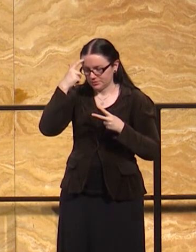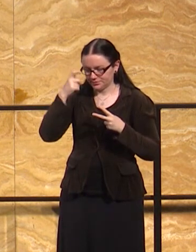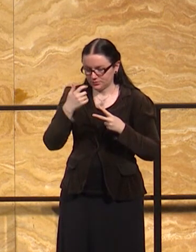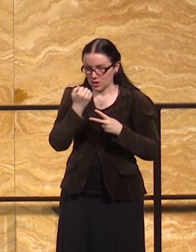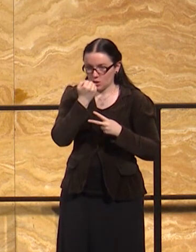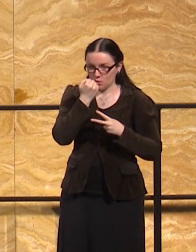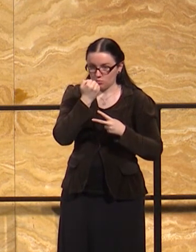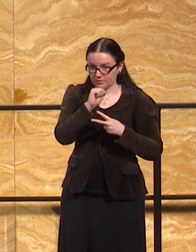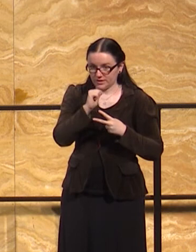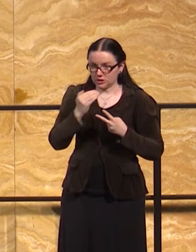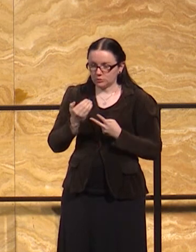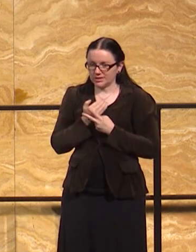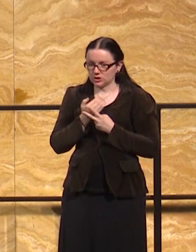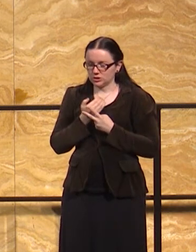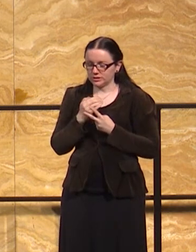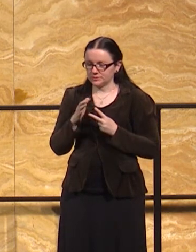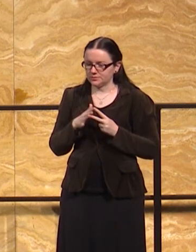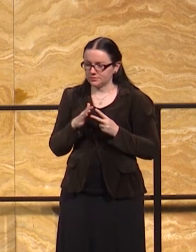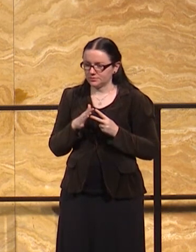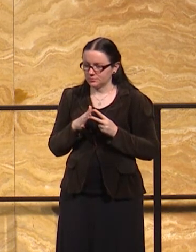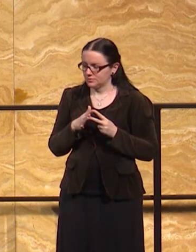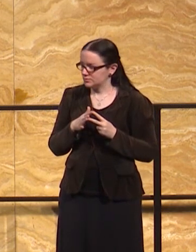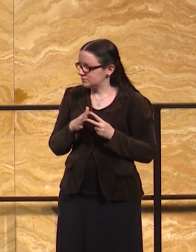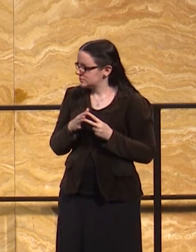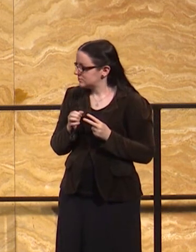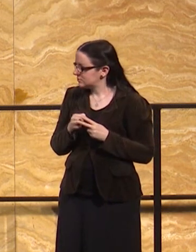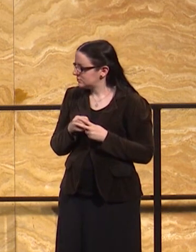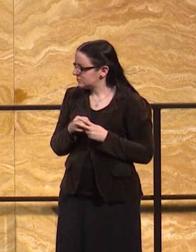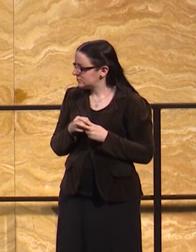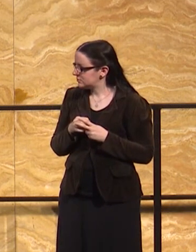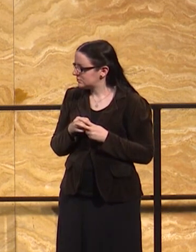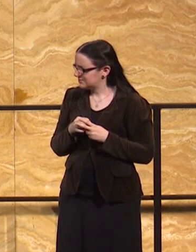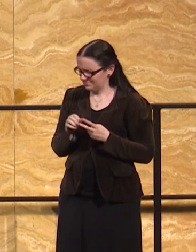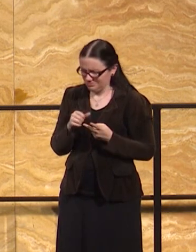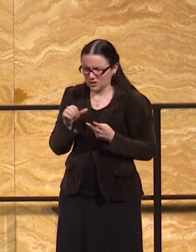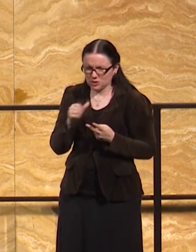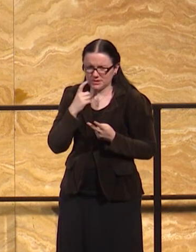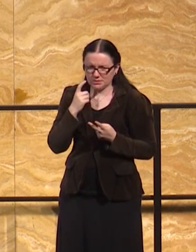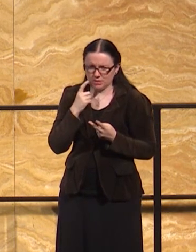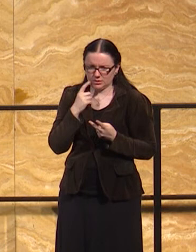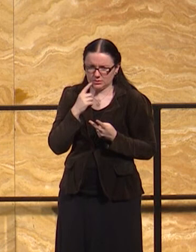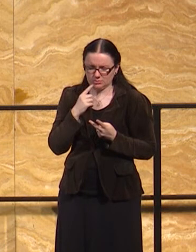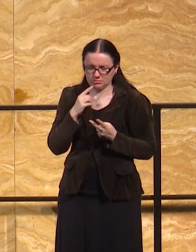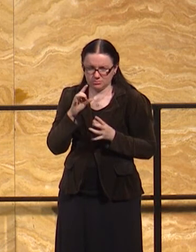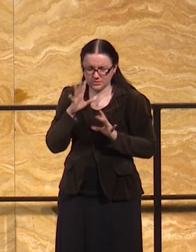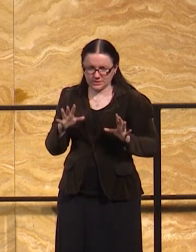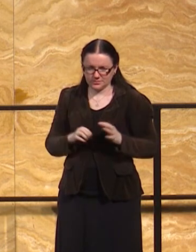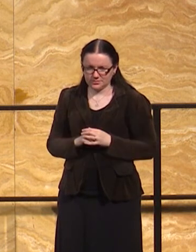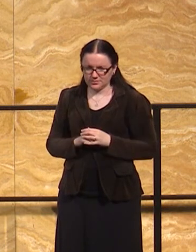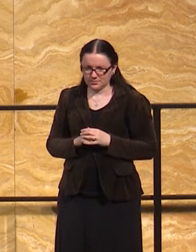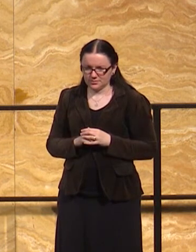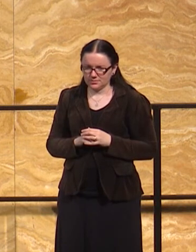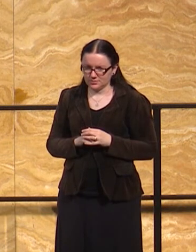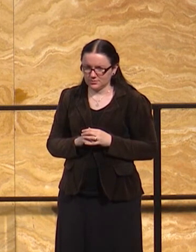prevention and responsibility, supposed to be simple, no? Supposed to be consensual. Who can agree